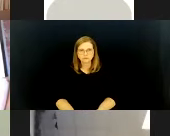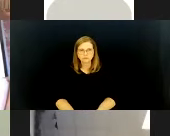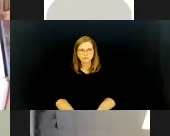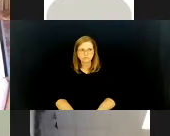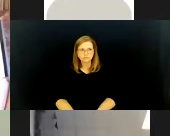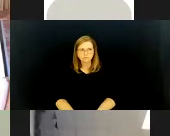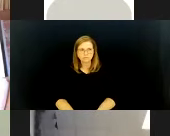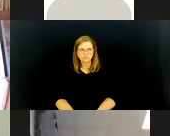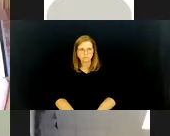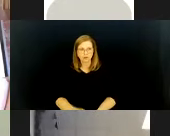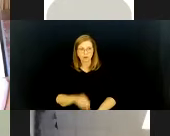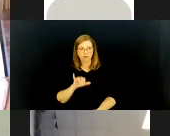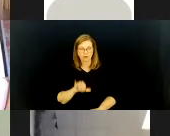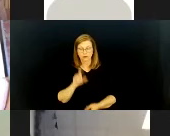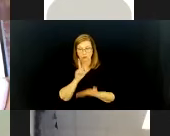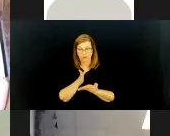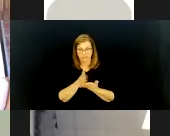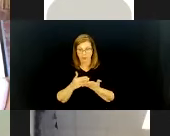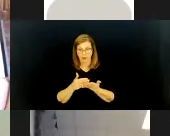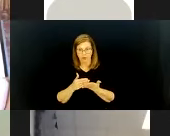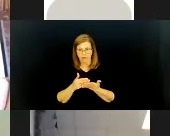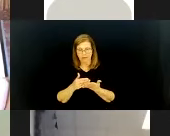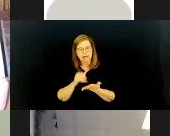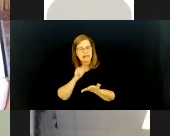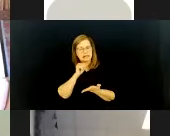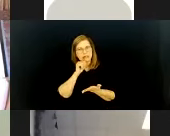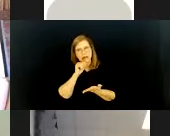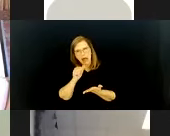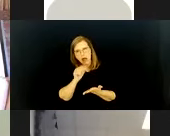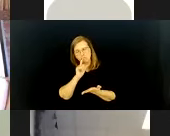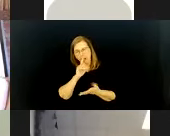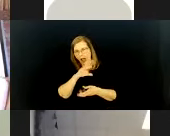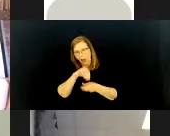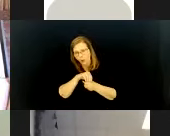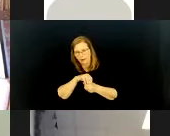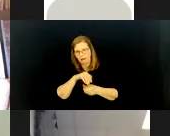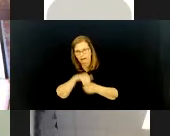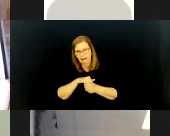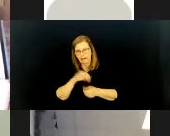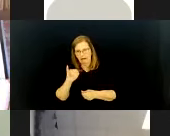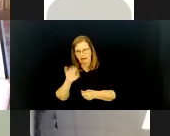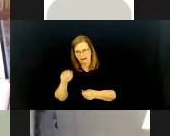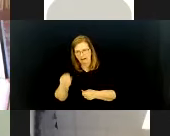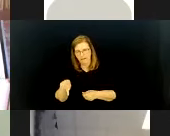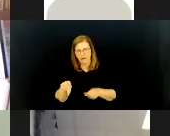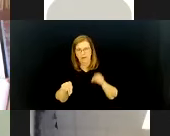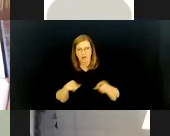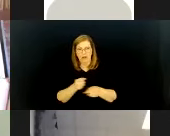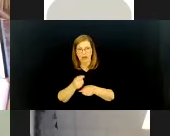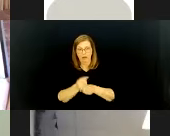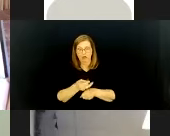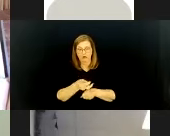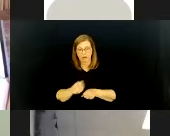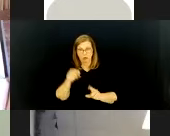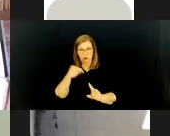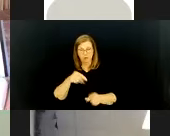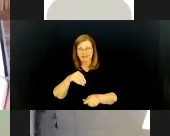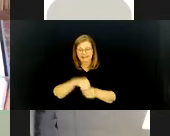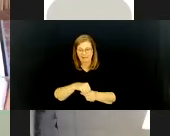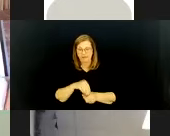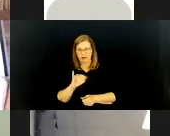So this is one part that is not necessarily included in the ICAP. This is the annual transition goals in the